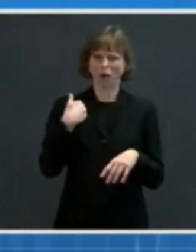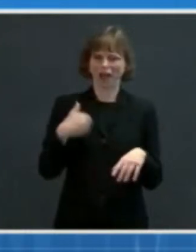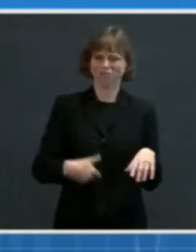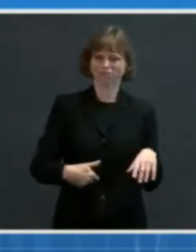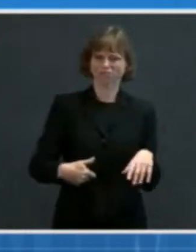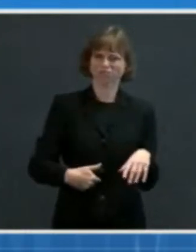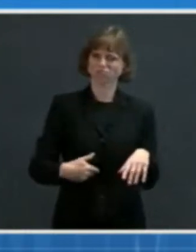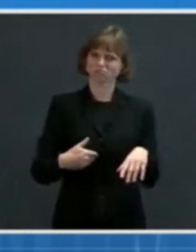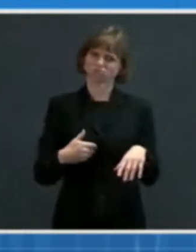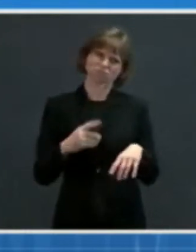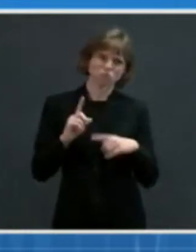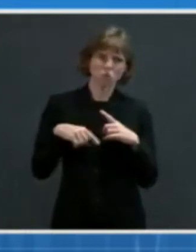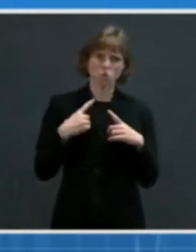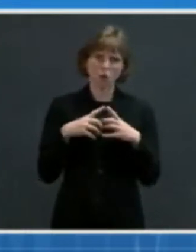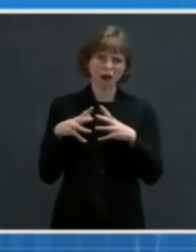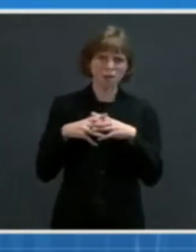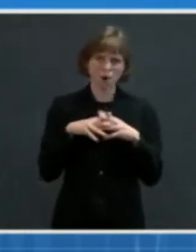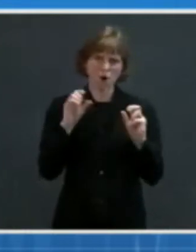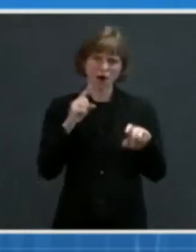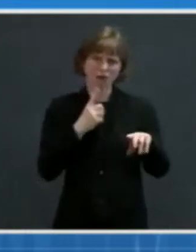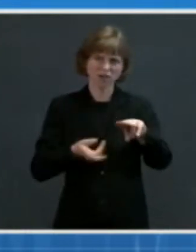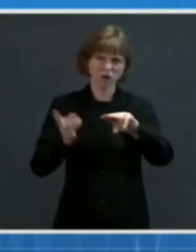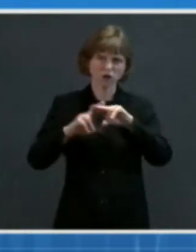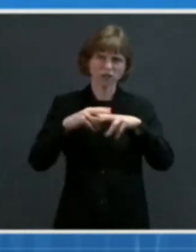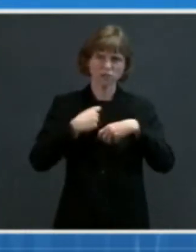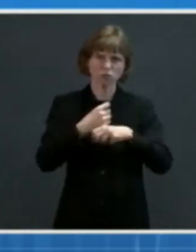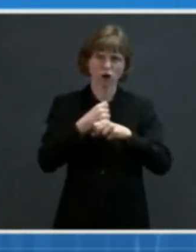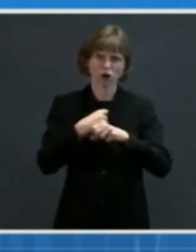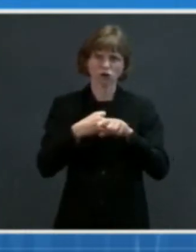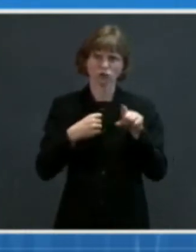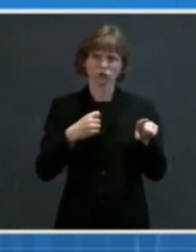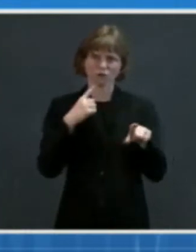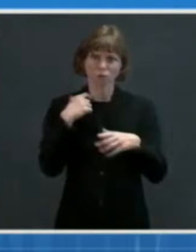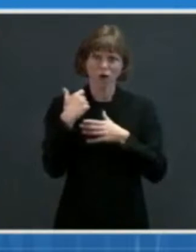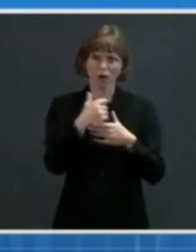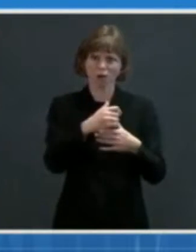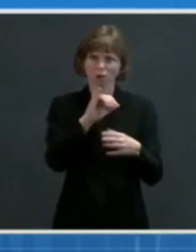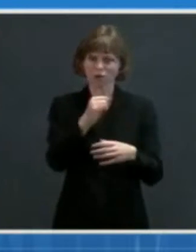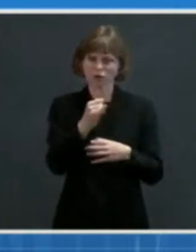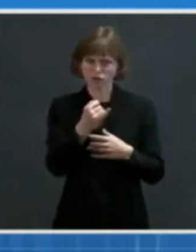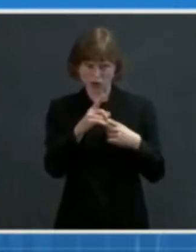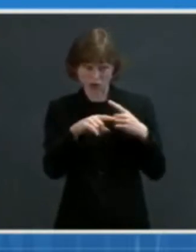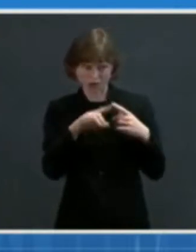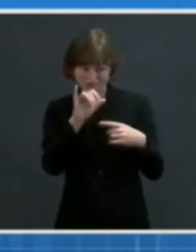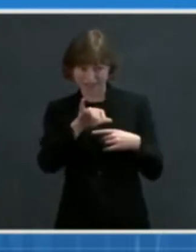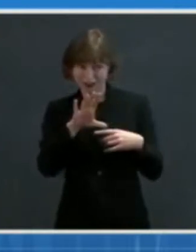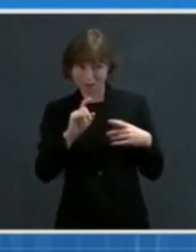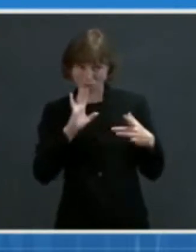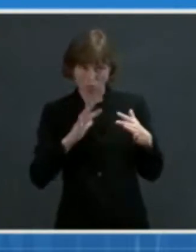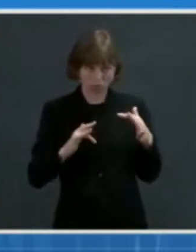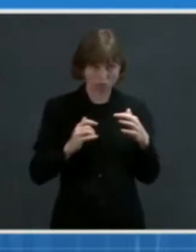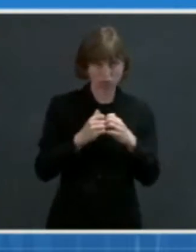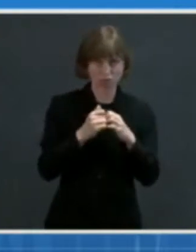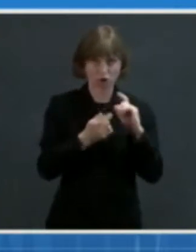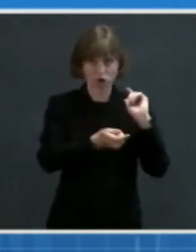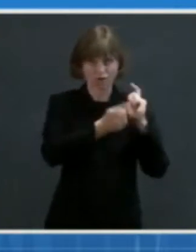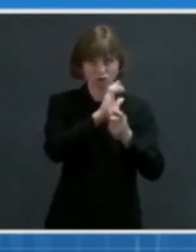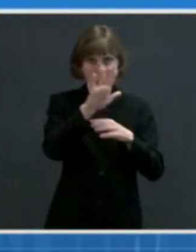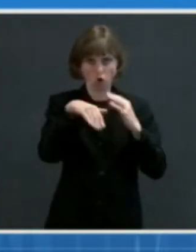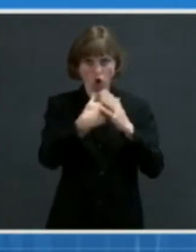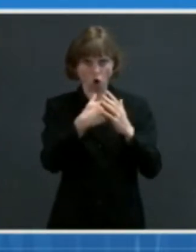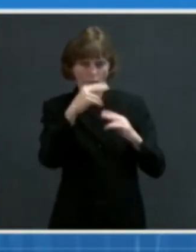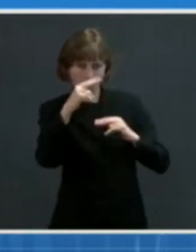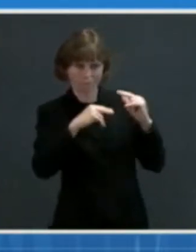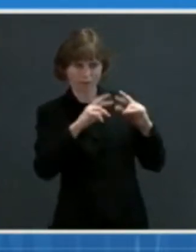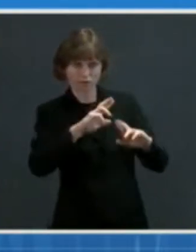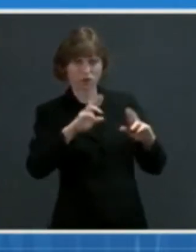up production in terms of helping with the J&J vaccine, given the time it will take for the company to convert its facilities. And do we know how